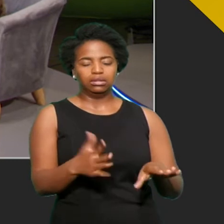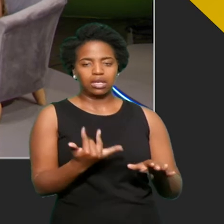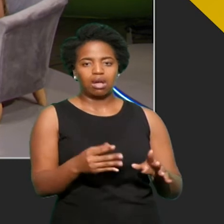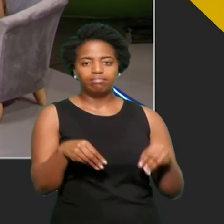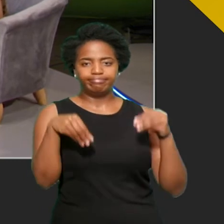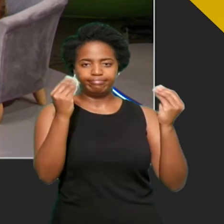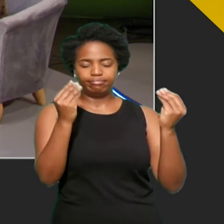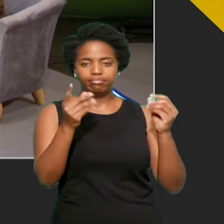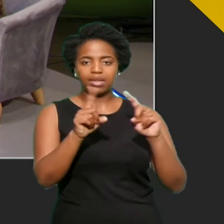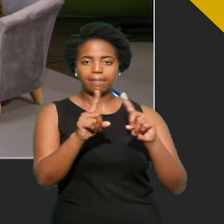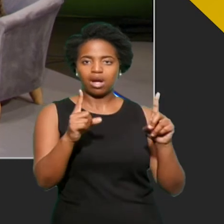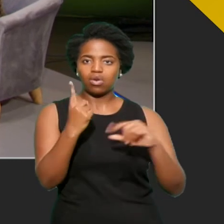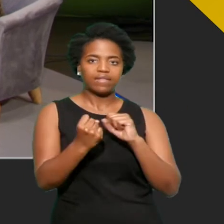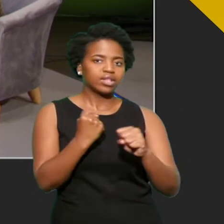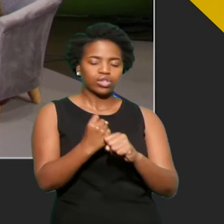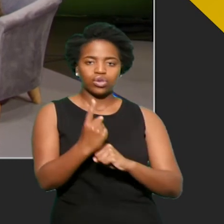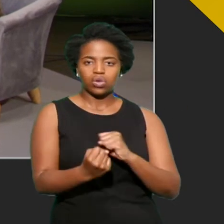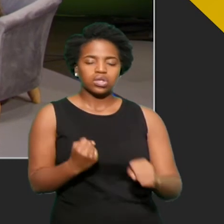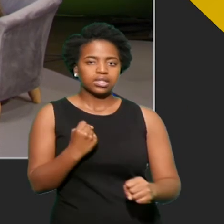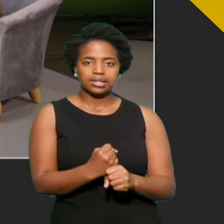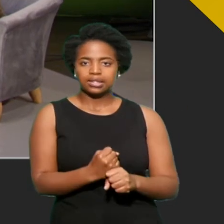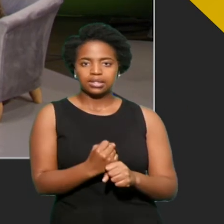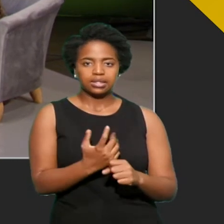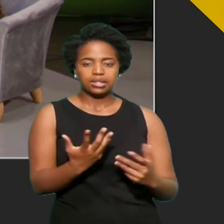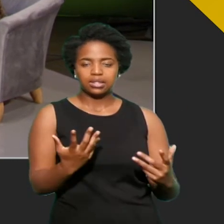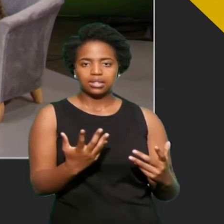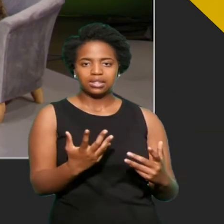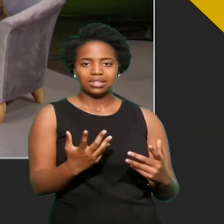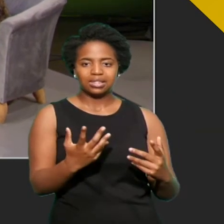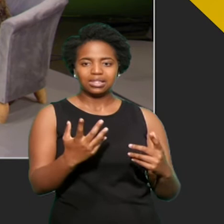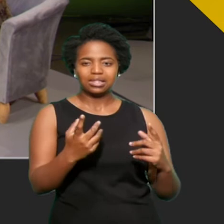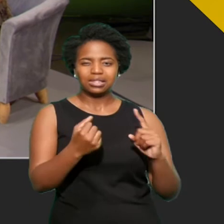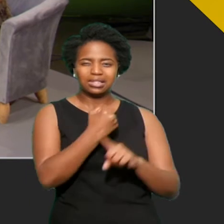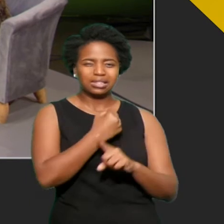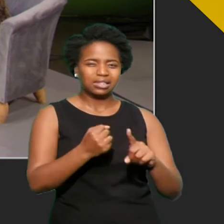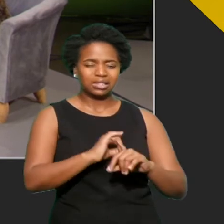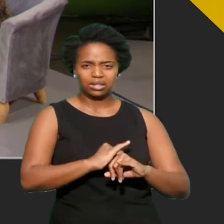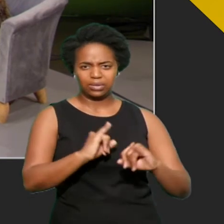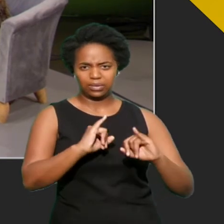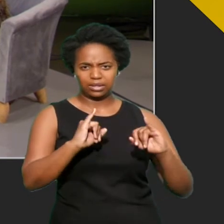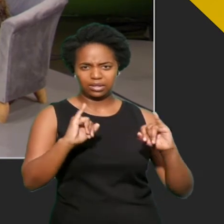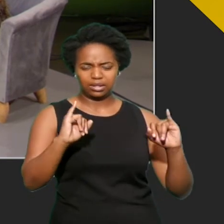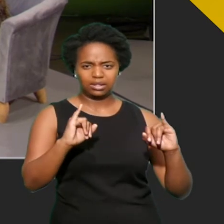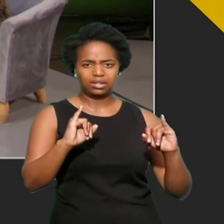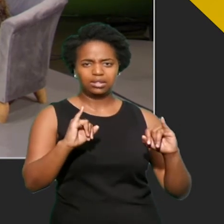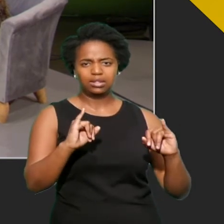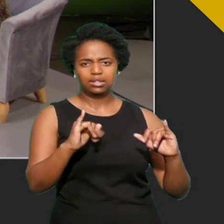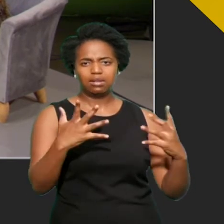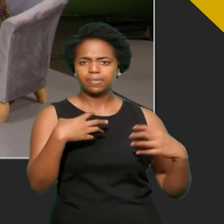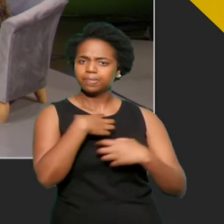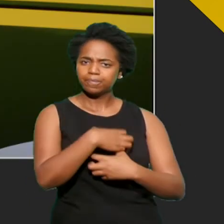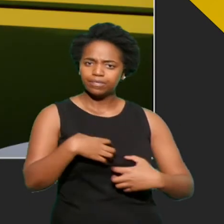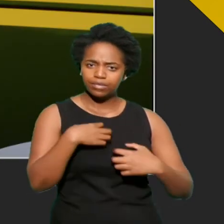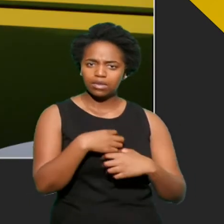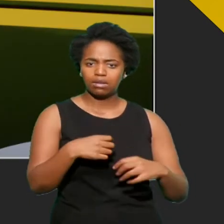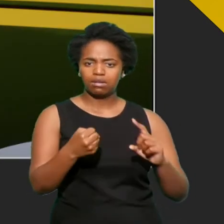adults, but over the years it's actually progressed. The violence, the mental, emotional